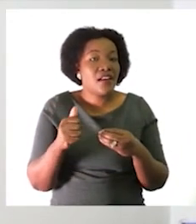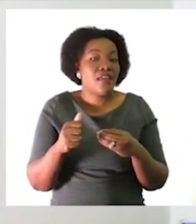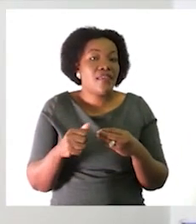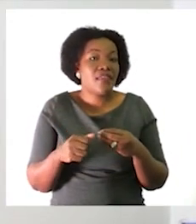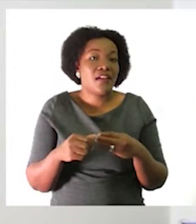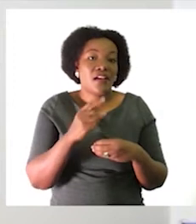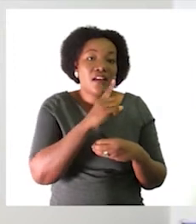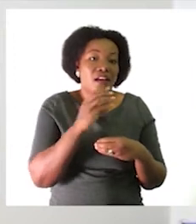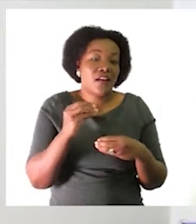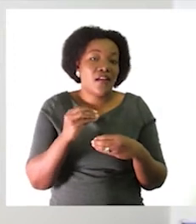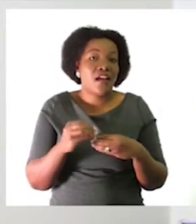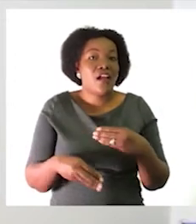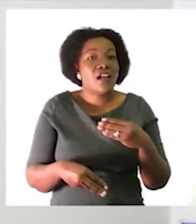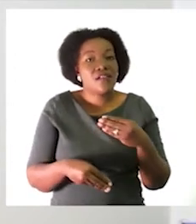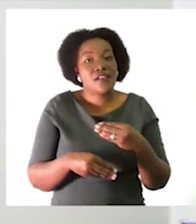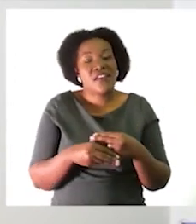way of doing this?